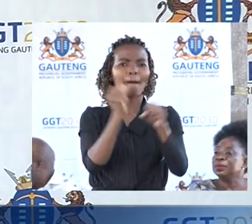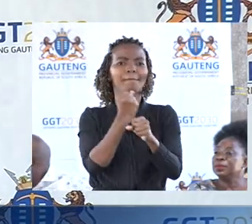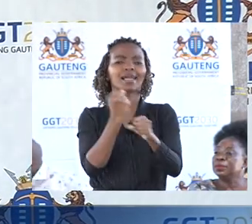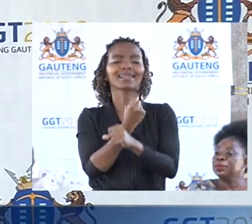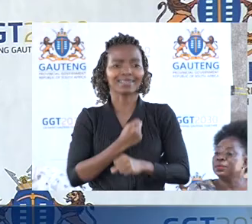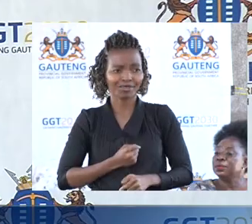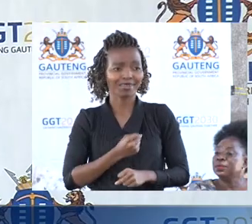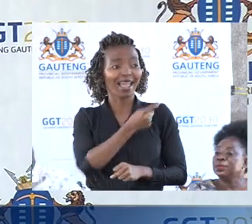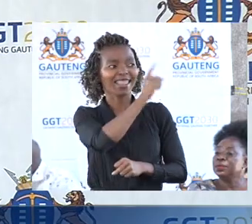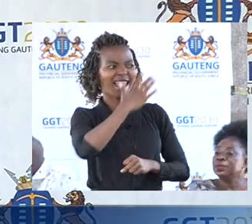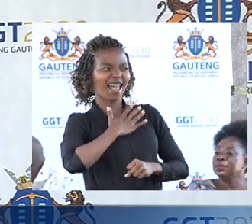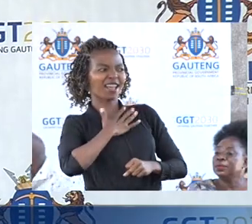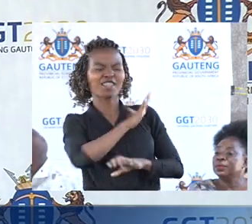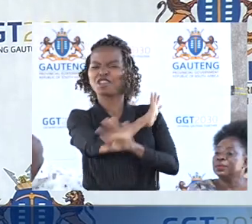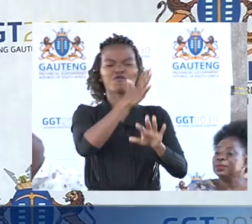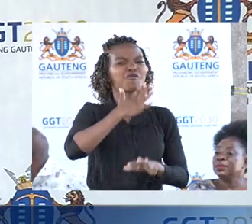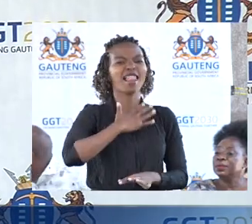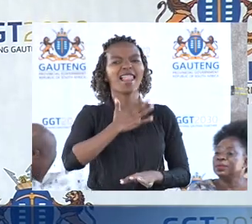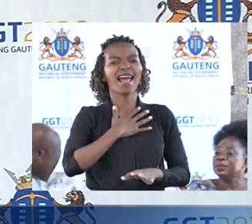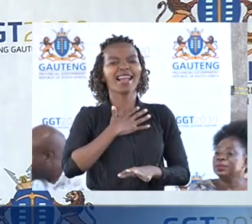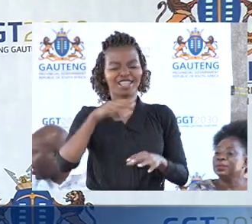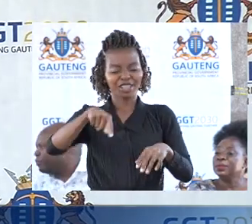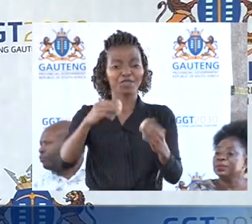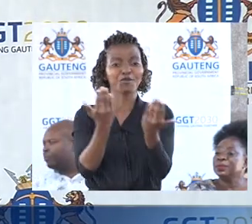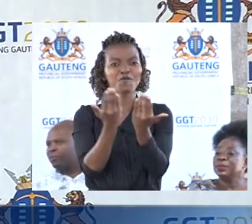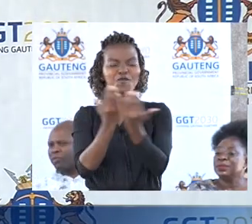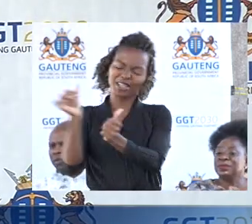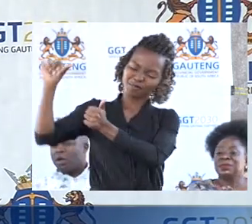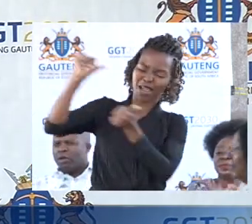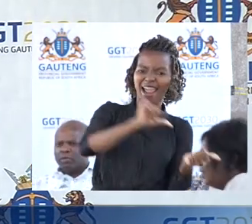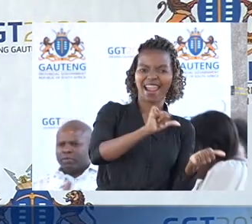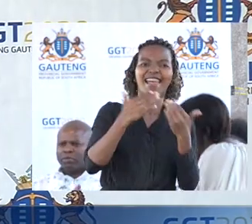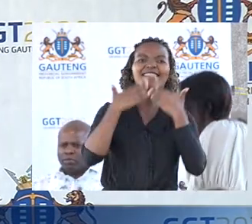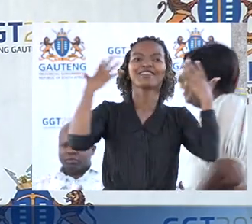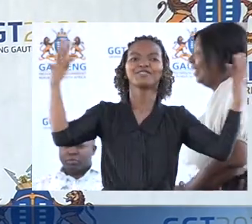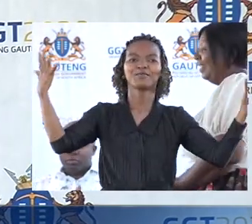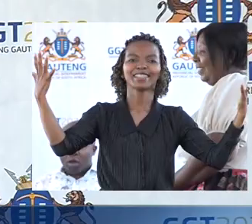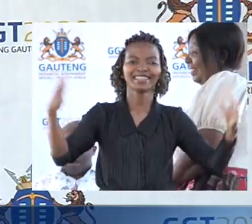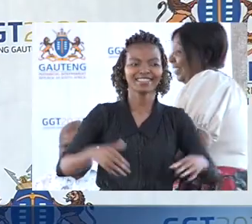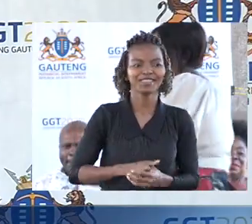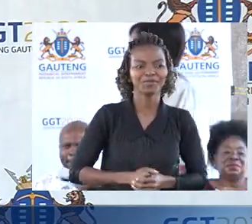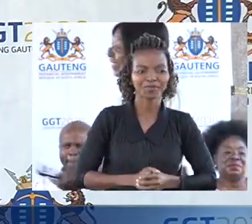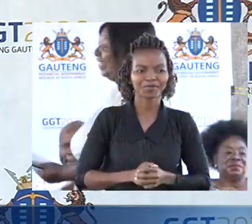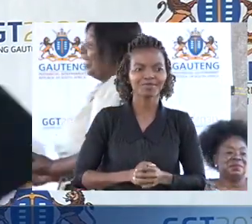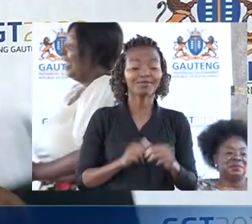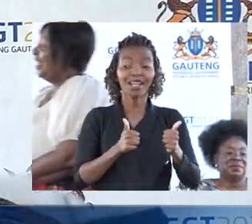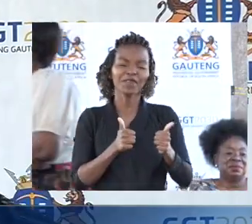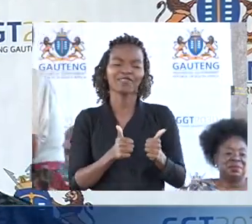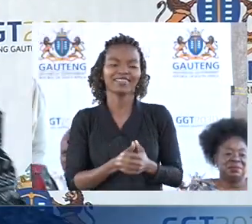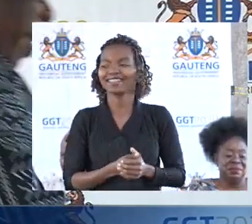Batanda, bangatandi, Mayibuye, ibuyile. Thank you so much. Thank you.